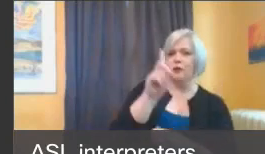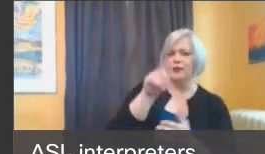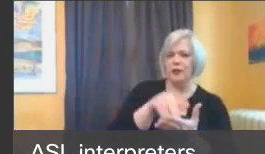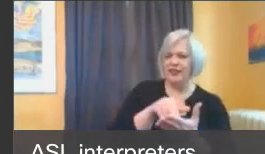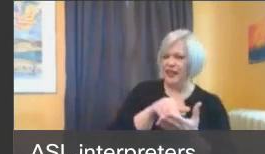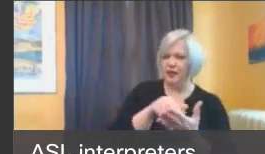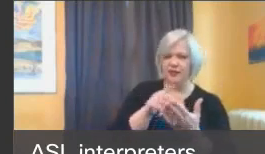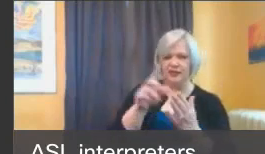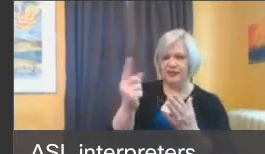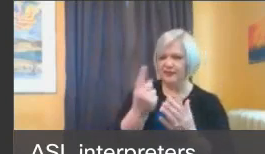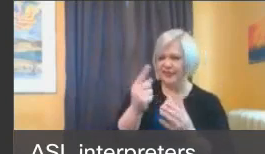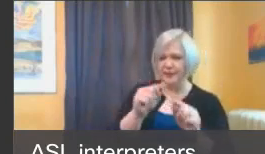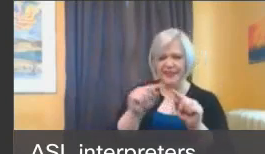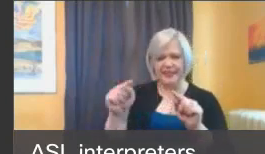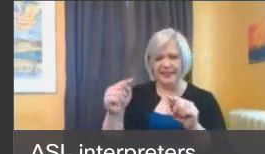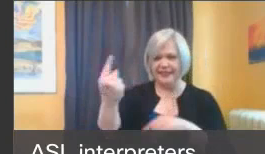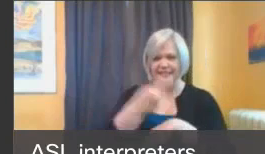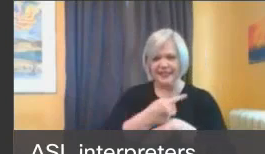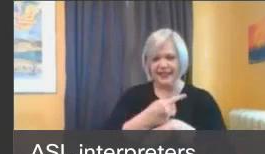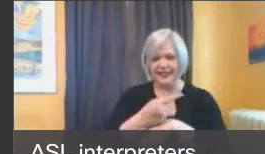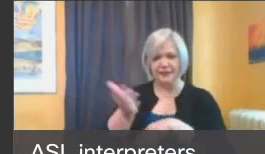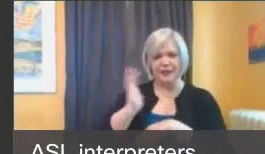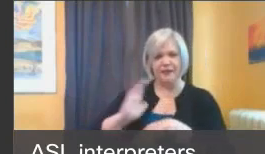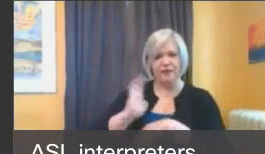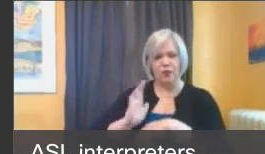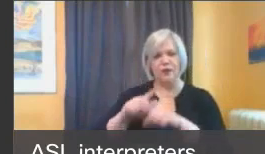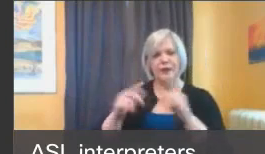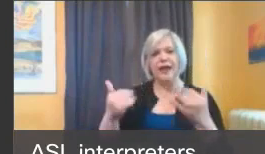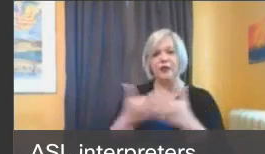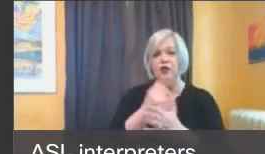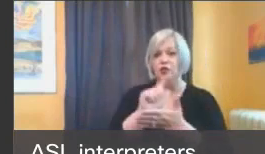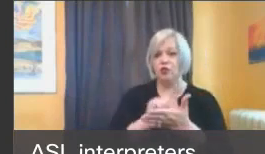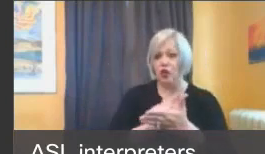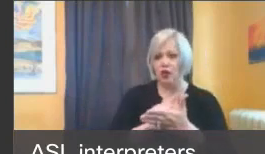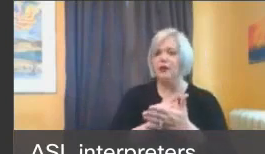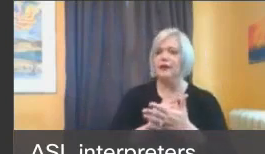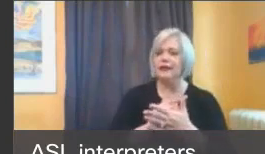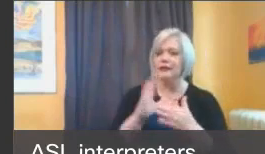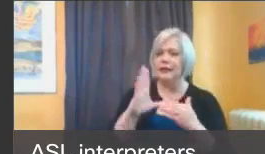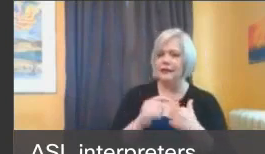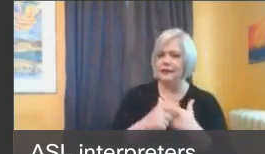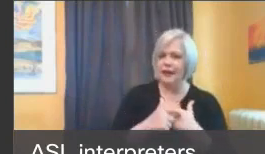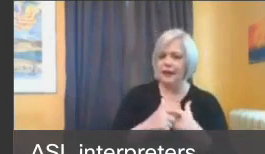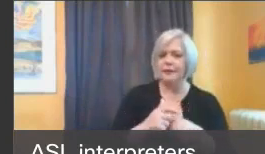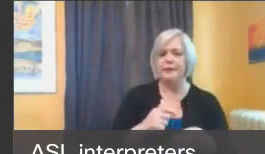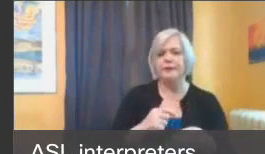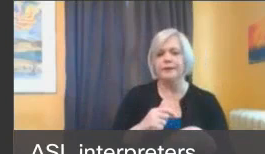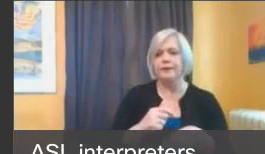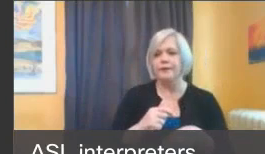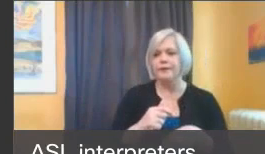the previously, and now under the new law, it's a shorter time. What are some of the